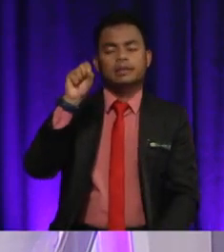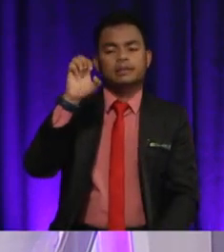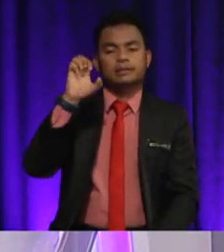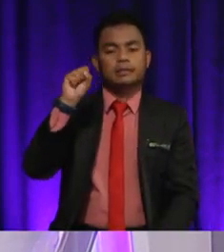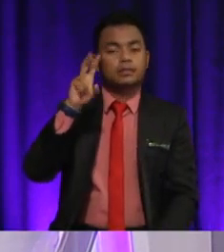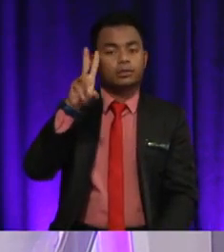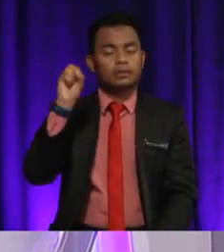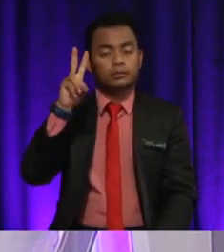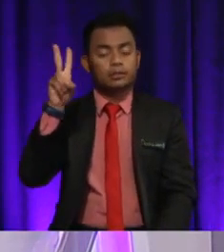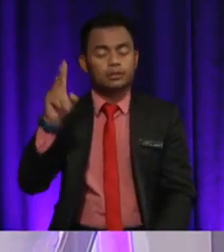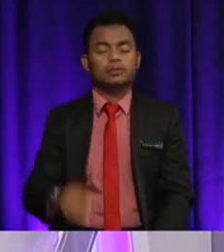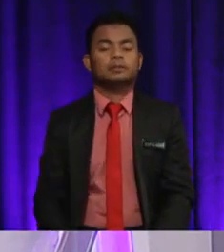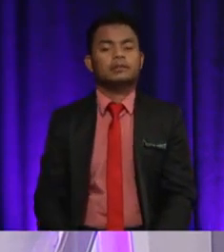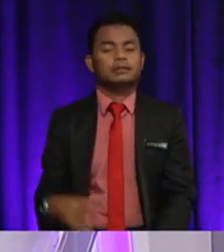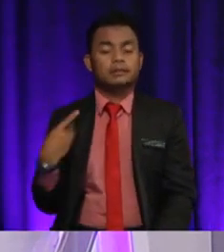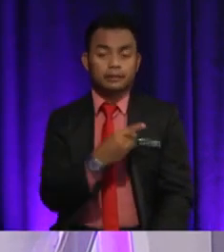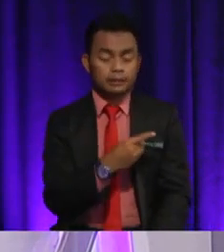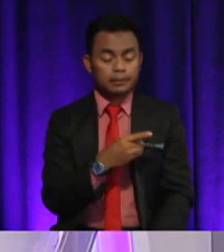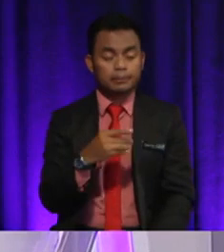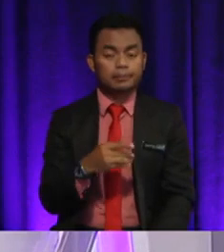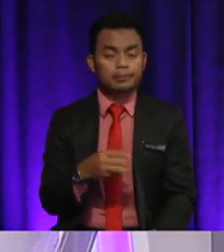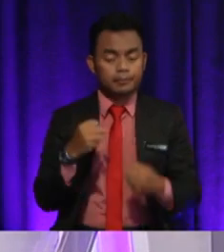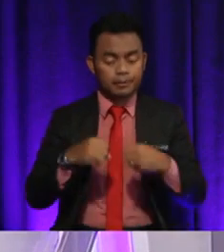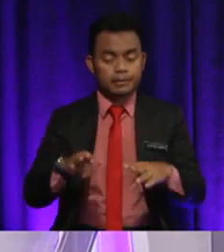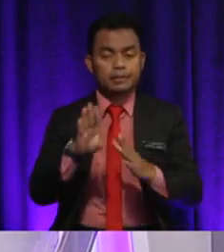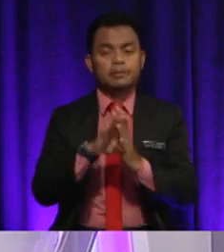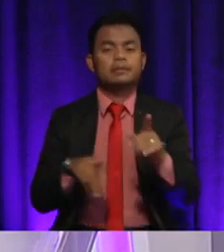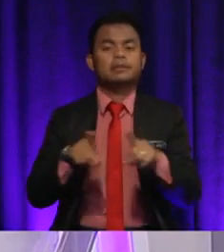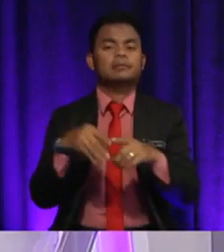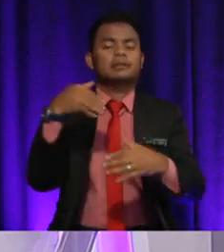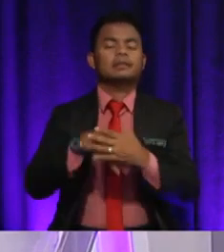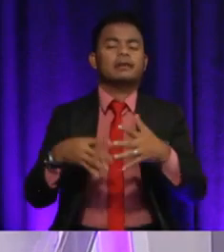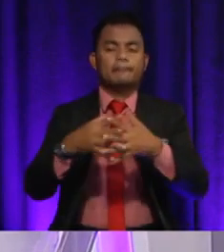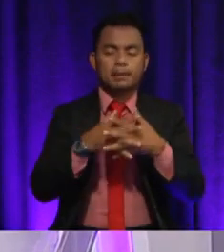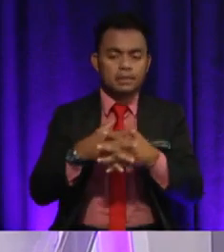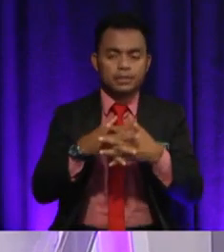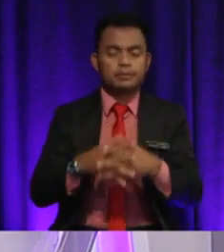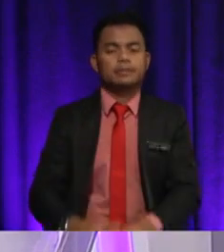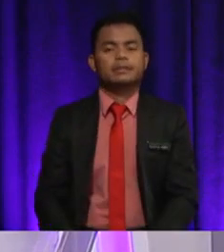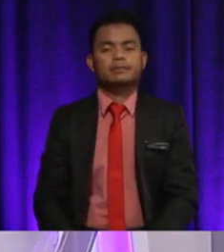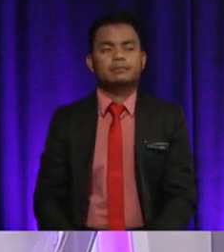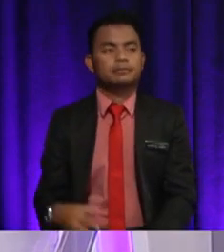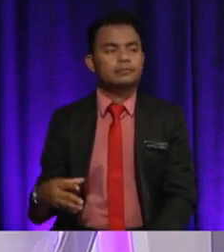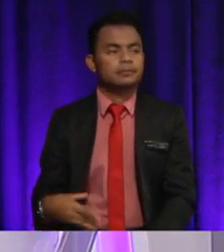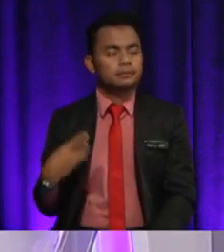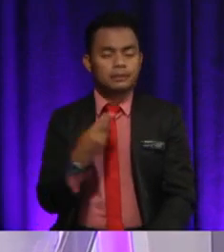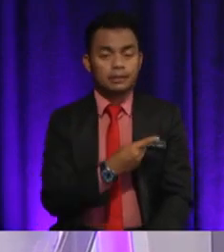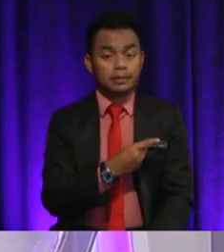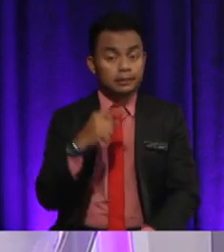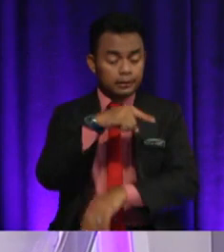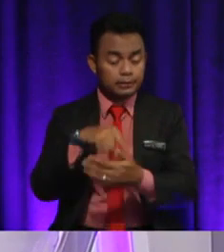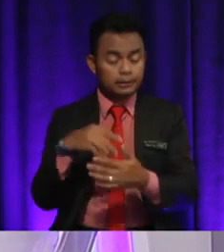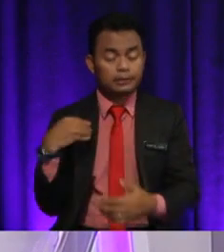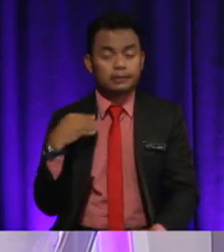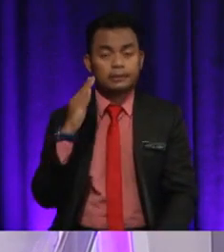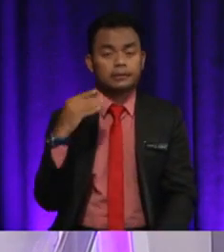teacher Liana for Bahasa Inggeris, and we are focusing on reading for specific information. And for today's lesson, I